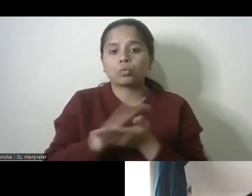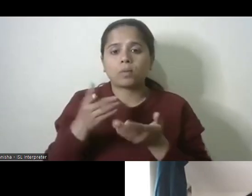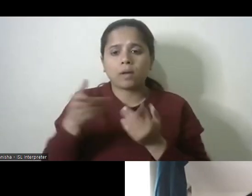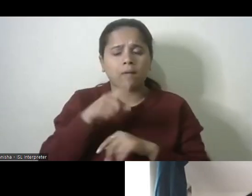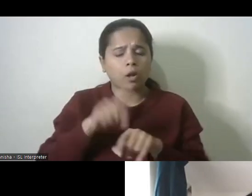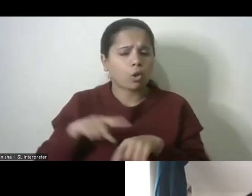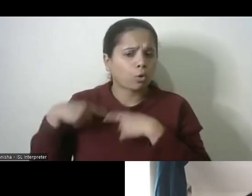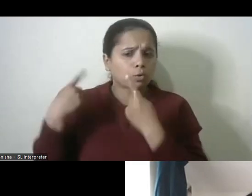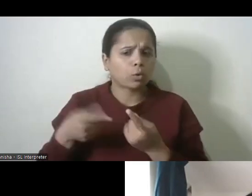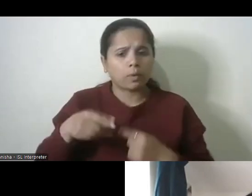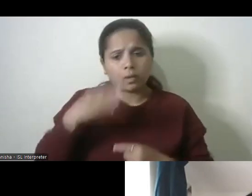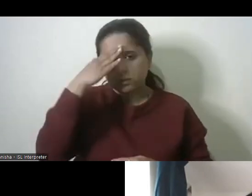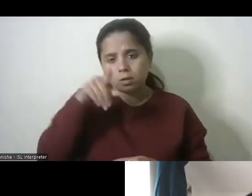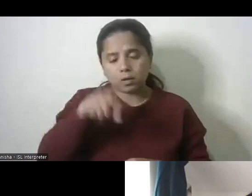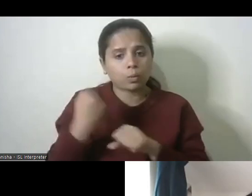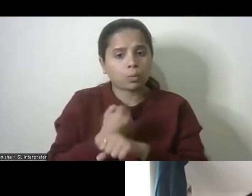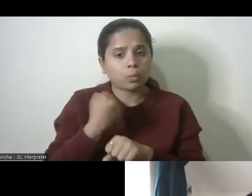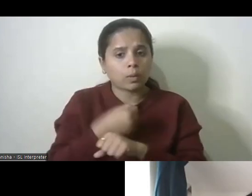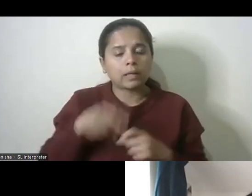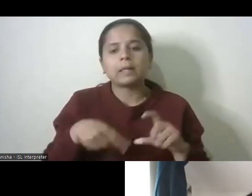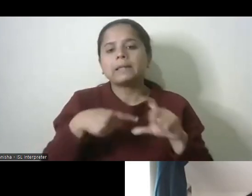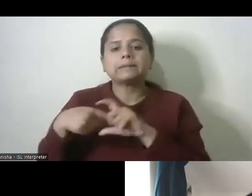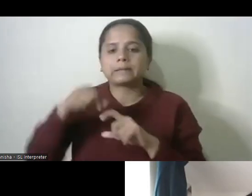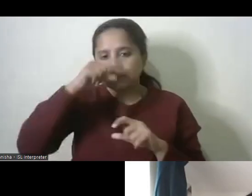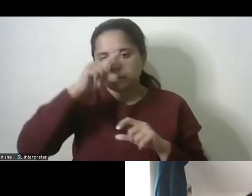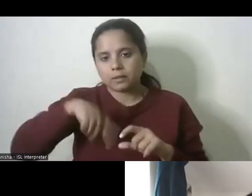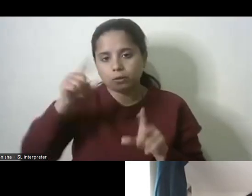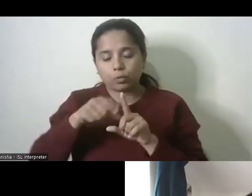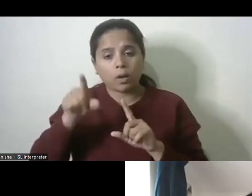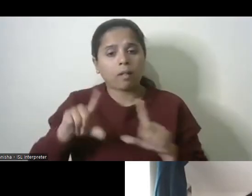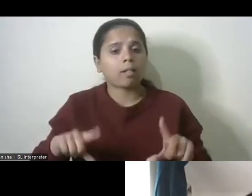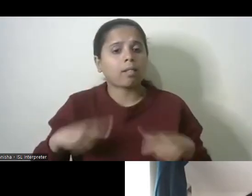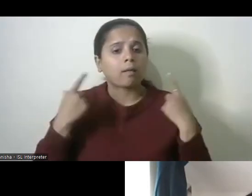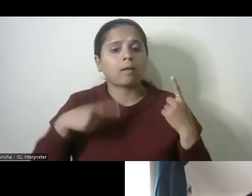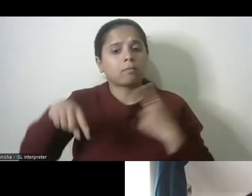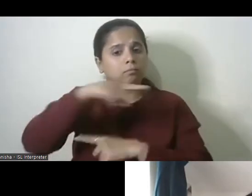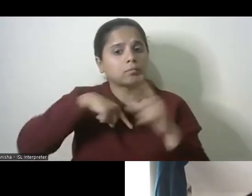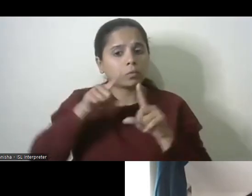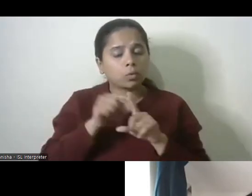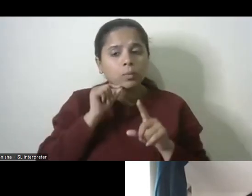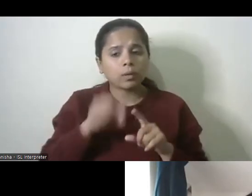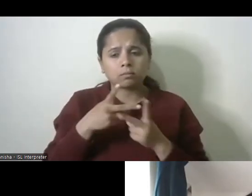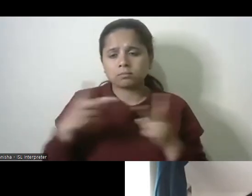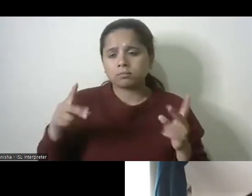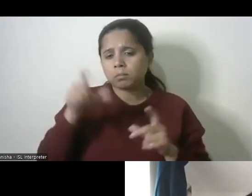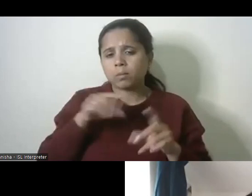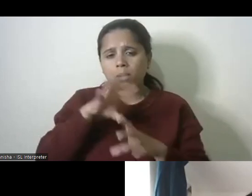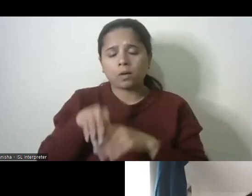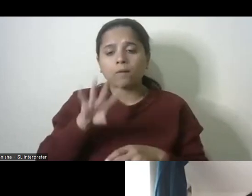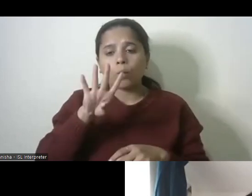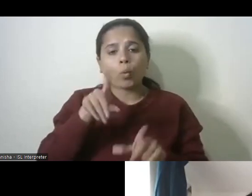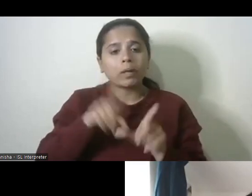long-term anthropological fieldwork in eastern India, where she lived amongst its indigenous people for more than